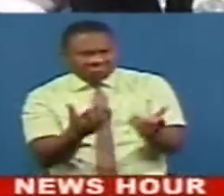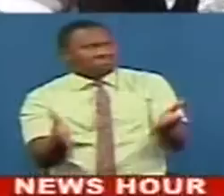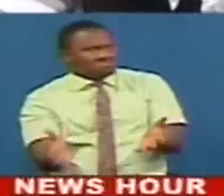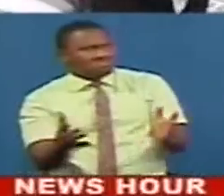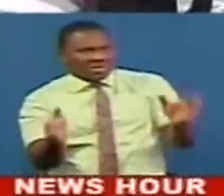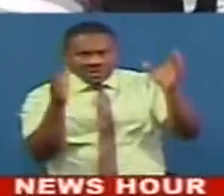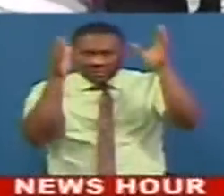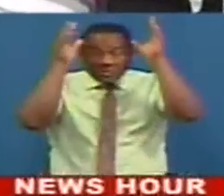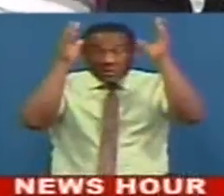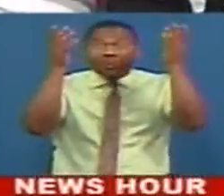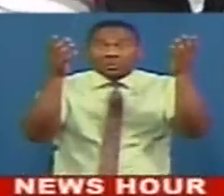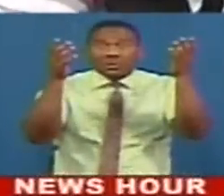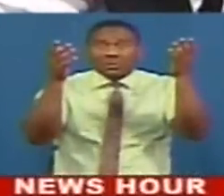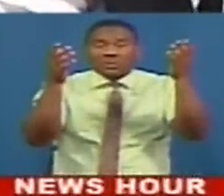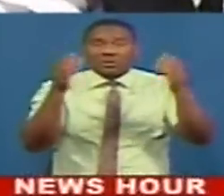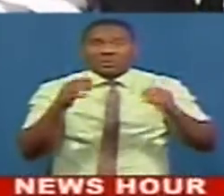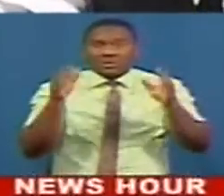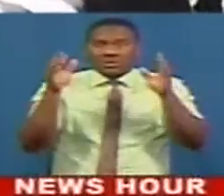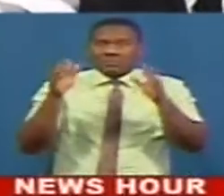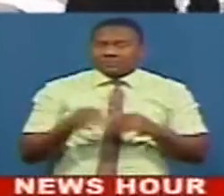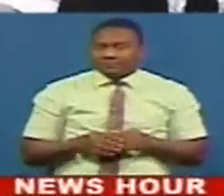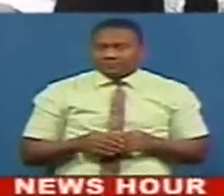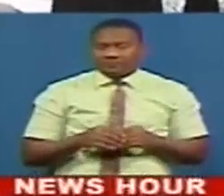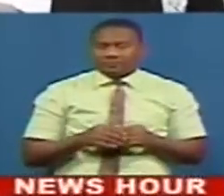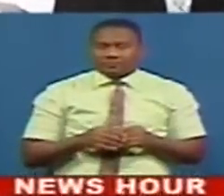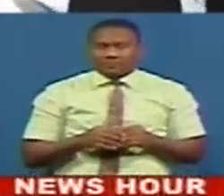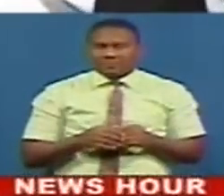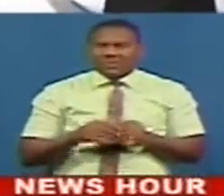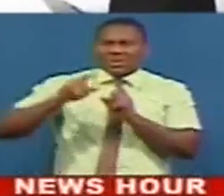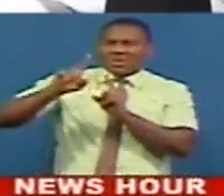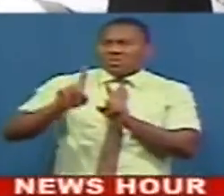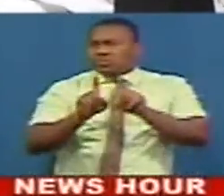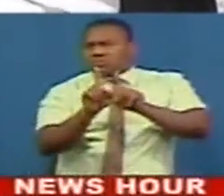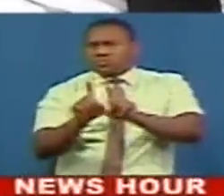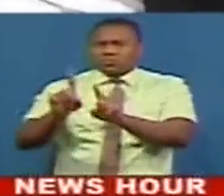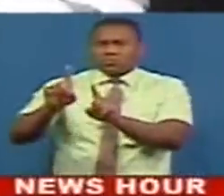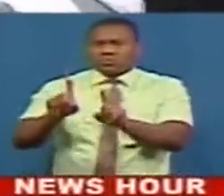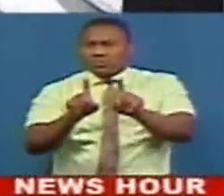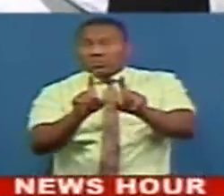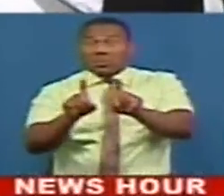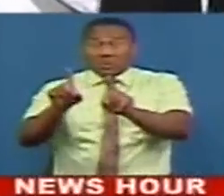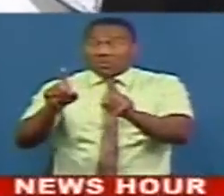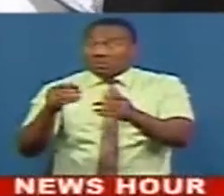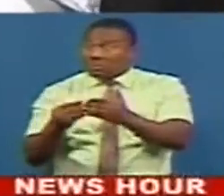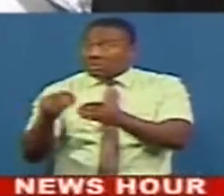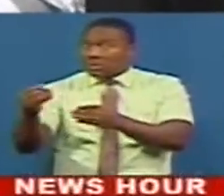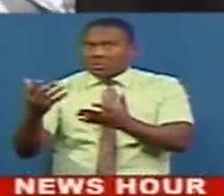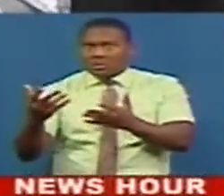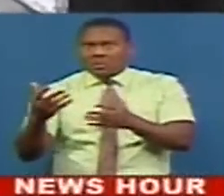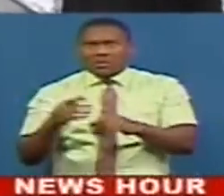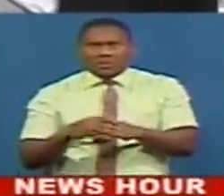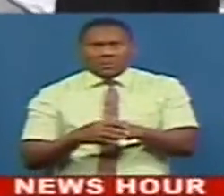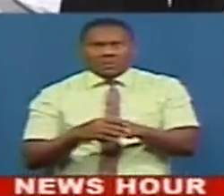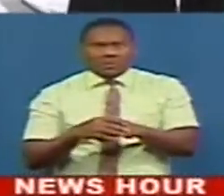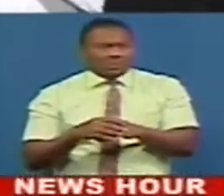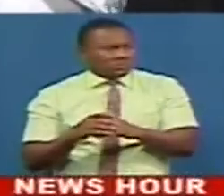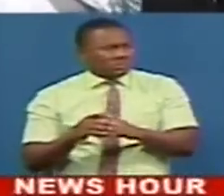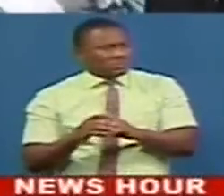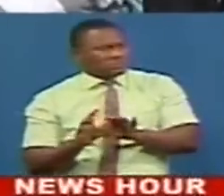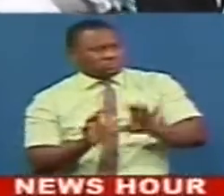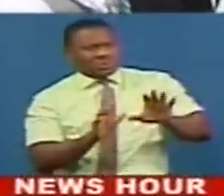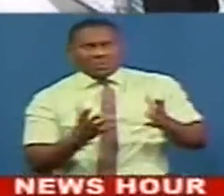loads and let's go. So she followed me. We went around, and each time they push